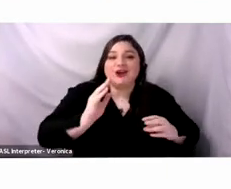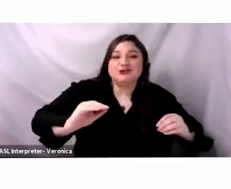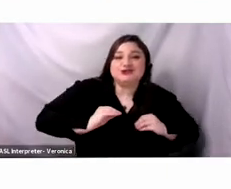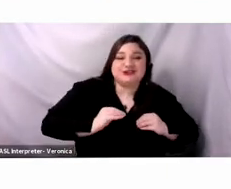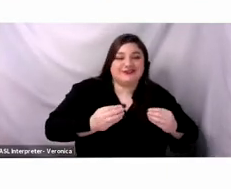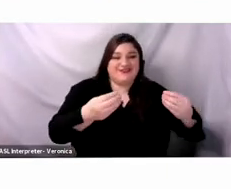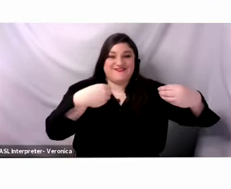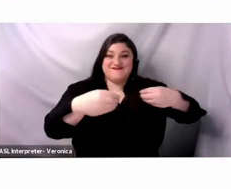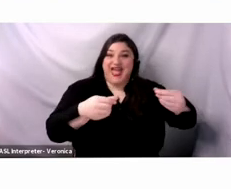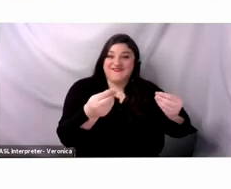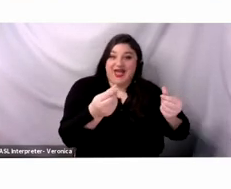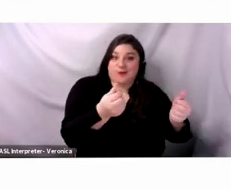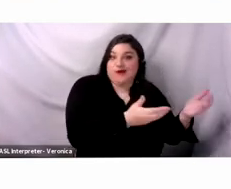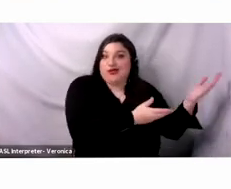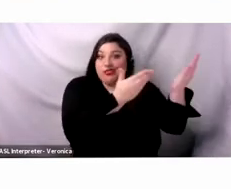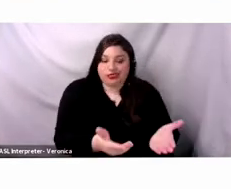of,